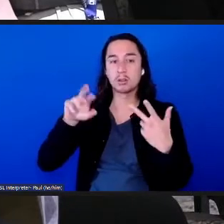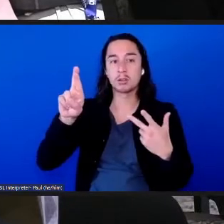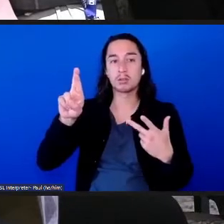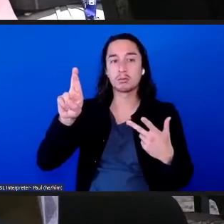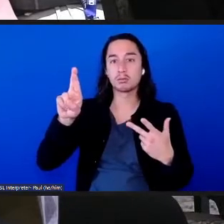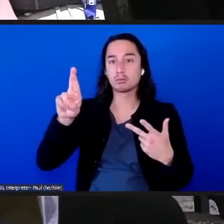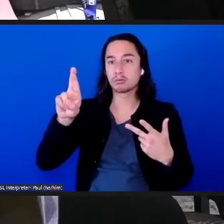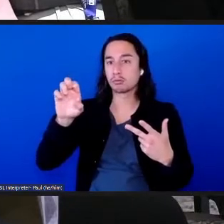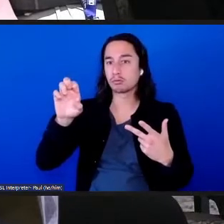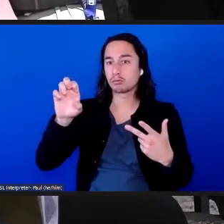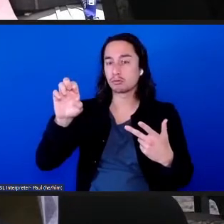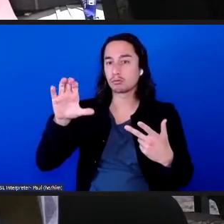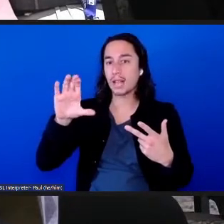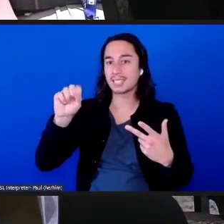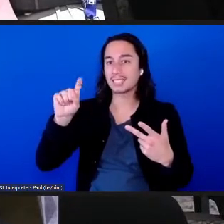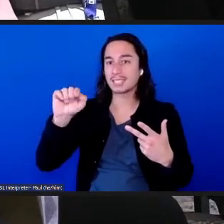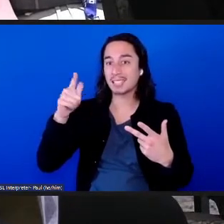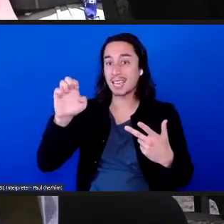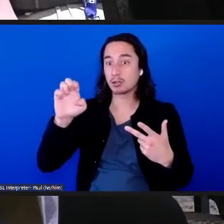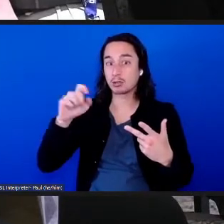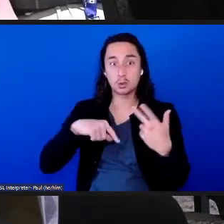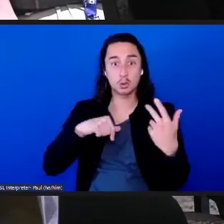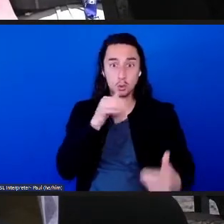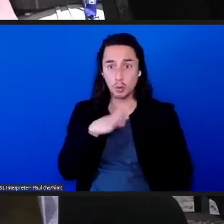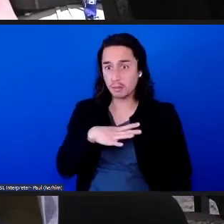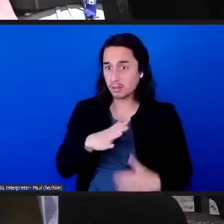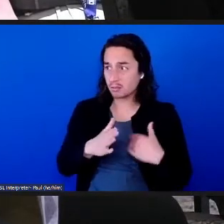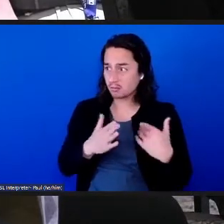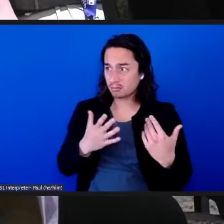Do we not matter? Are we not invited to the function?